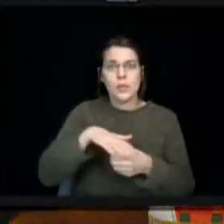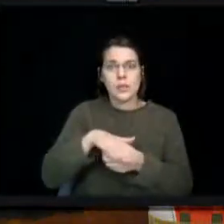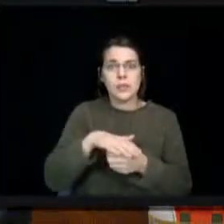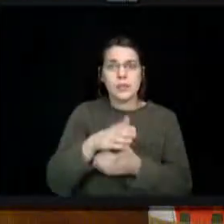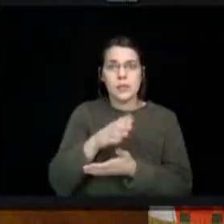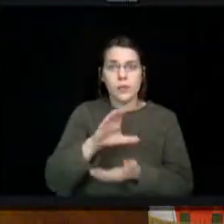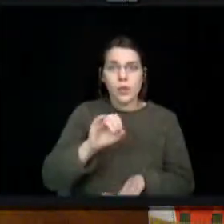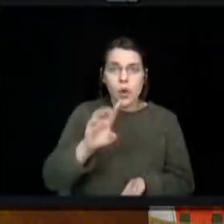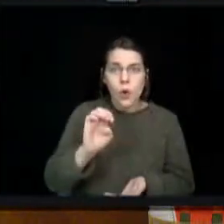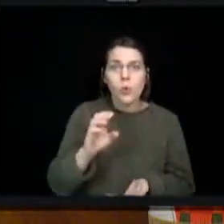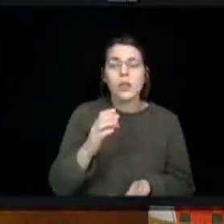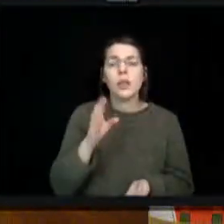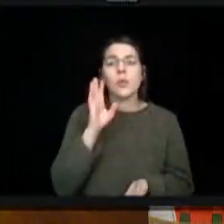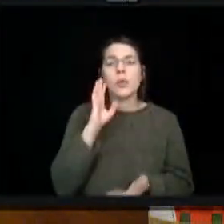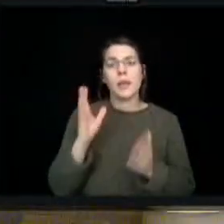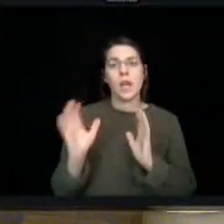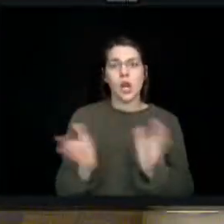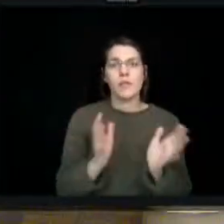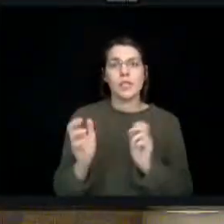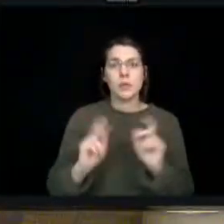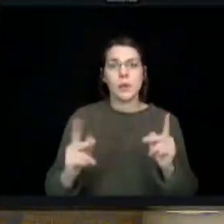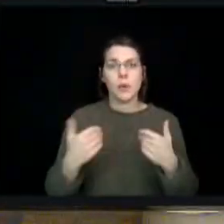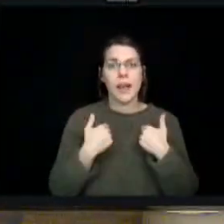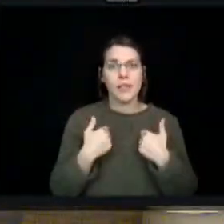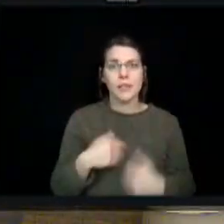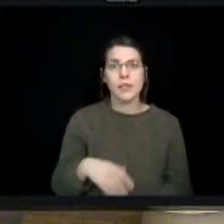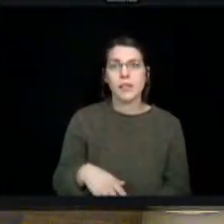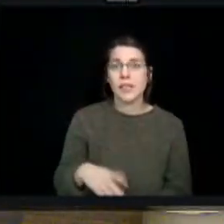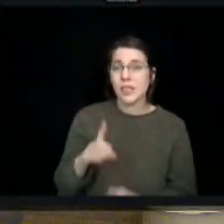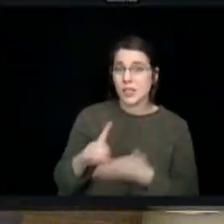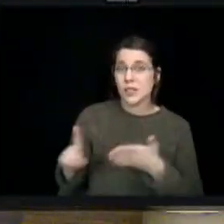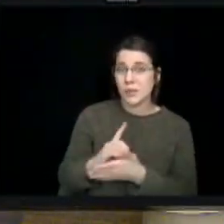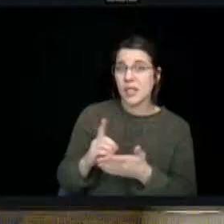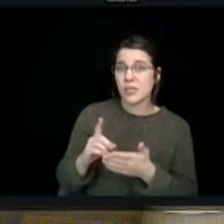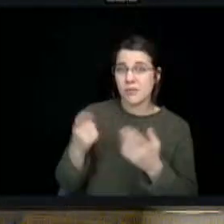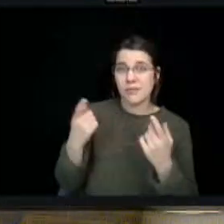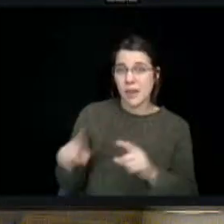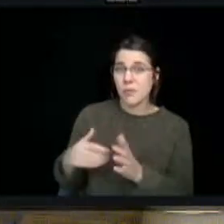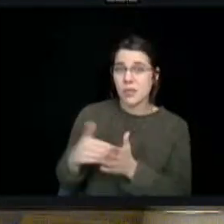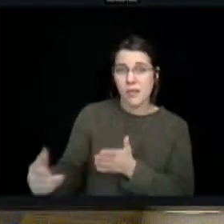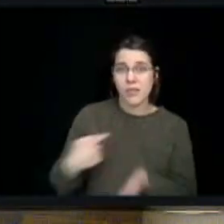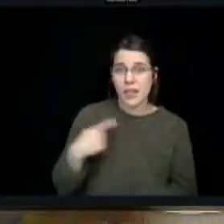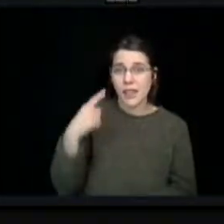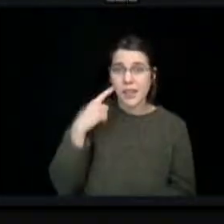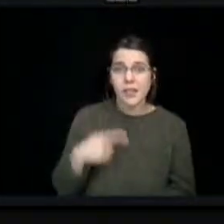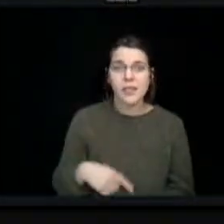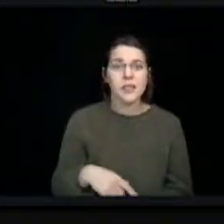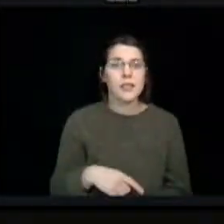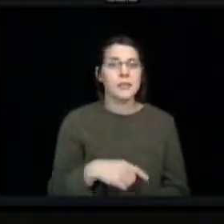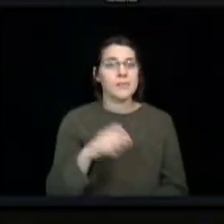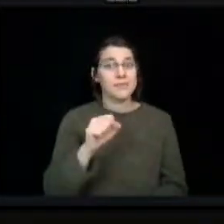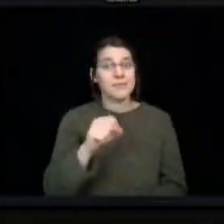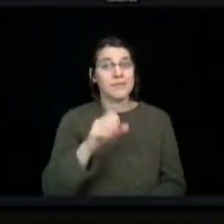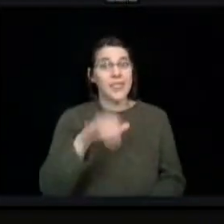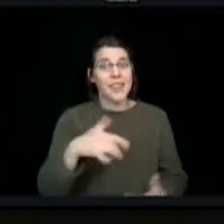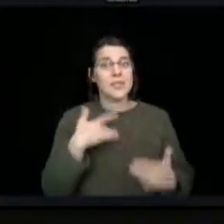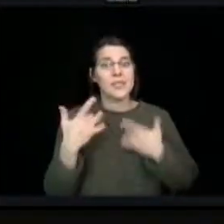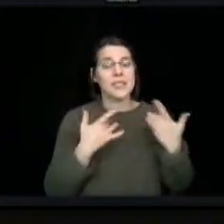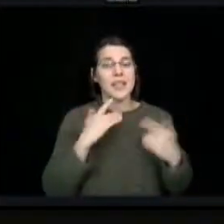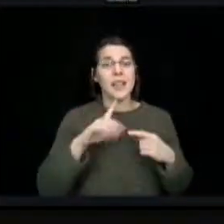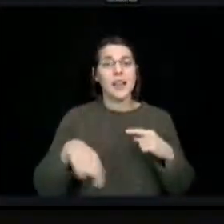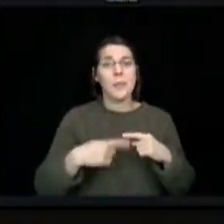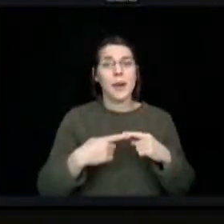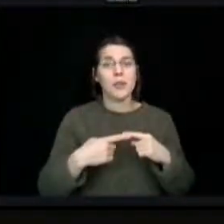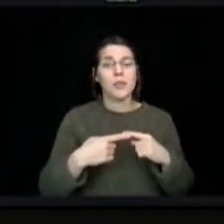about geographical discrimination, because I think that occurs a lot too. Well, so Councilwoman, I think that's what was exciting about what